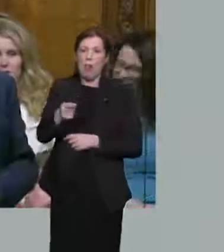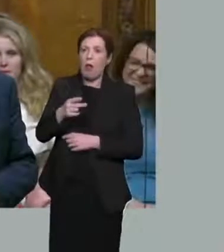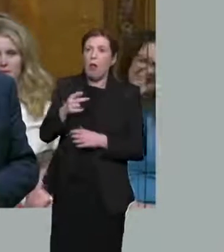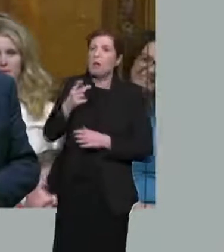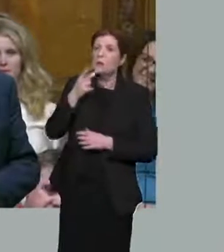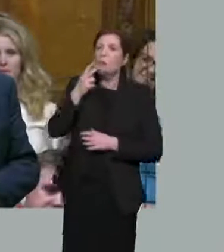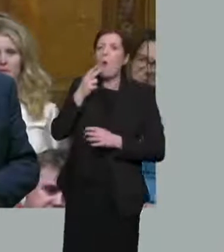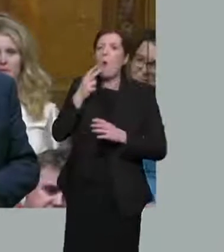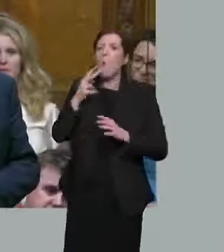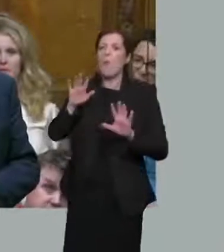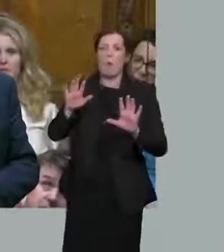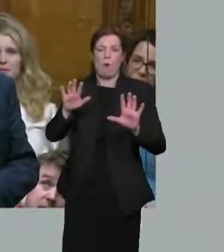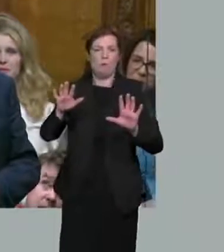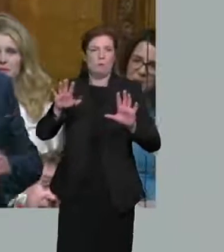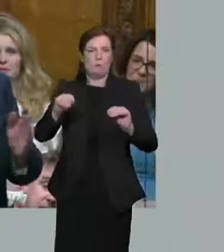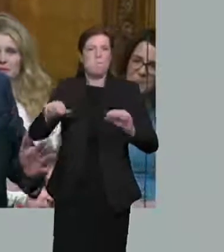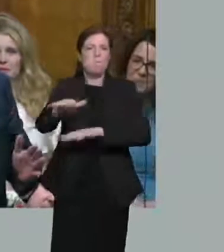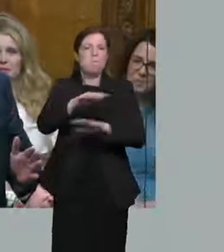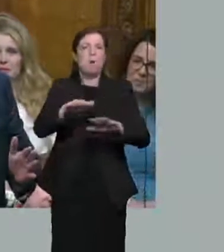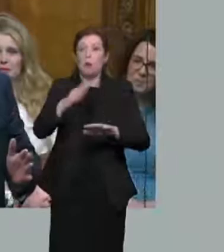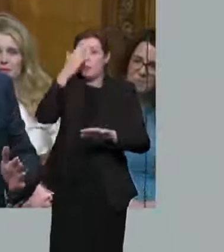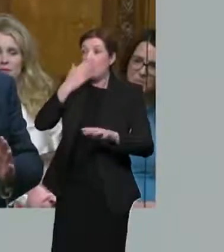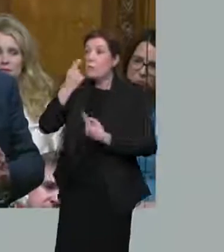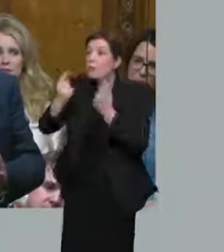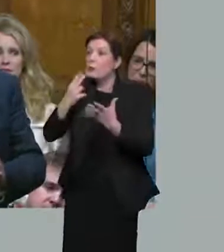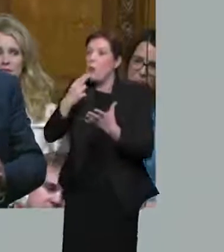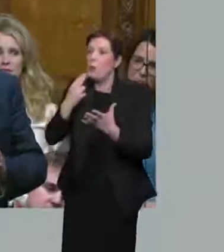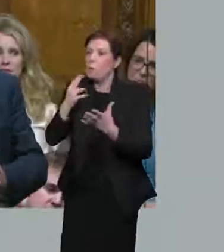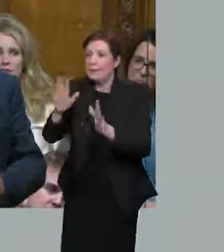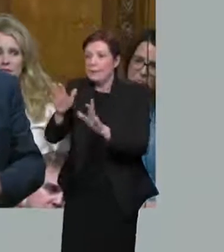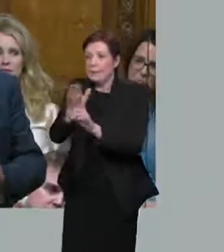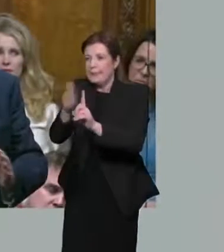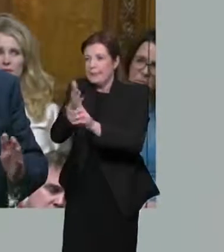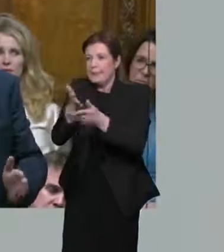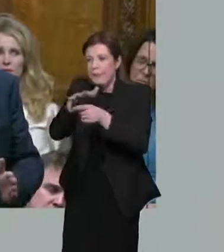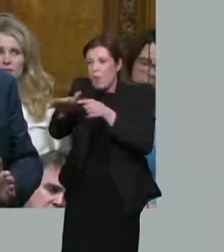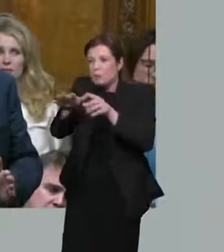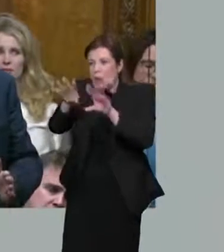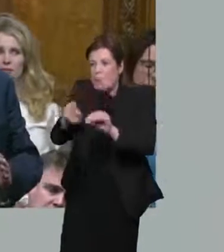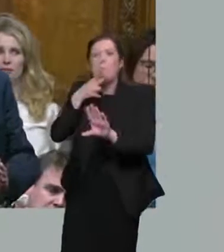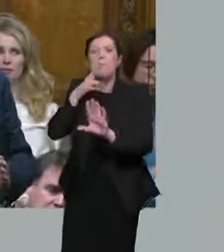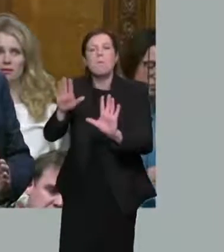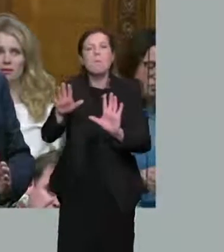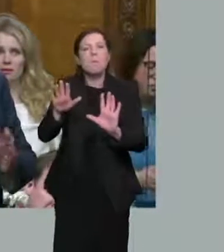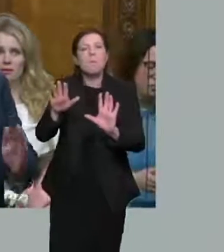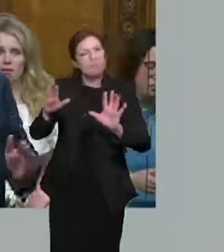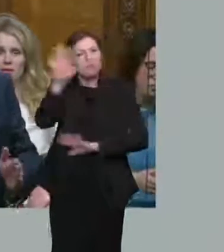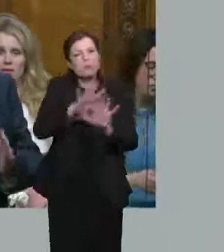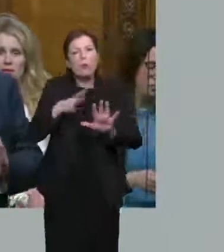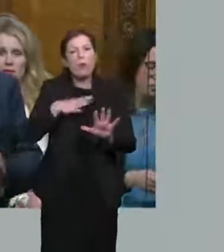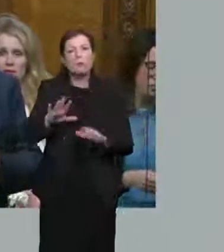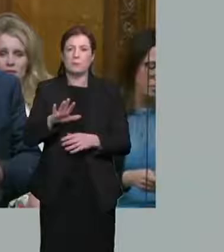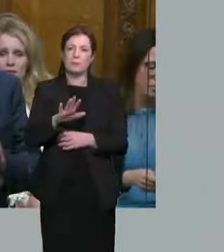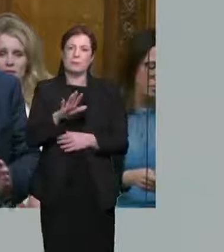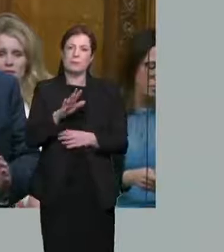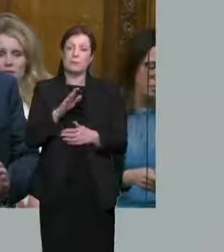and encourage people that smoke already to give up. So does my right honourable friend agree with me that it's now time to raise the age